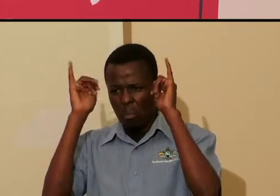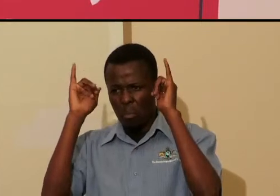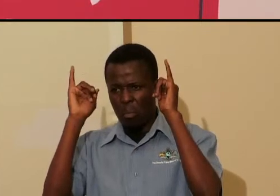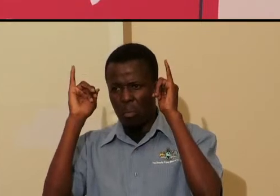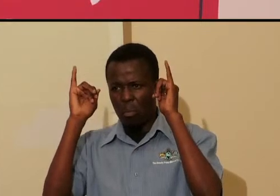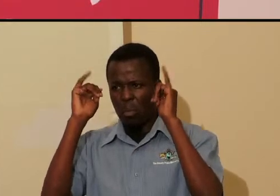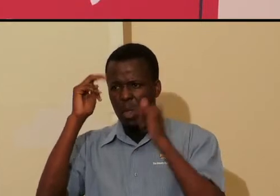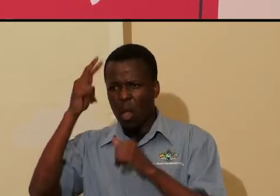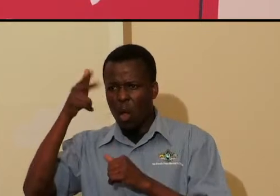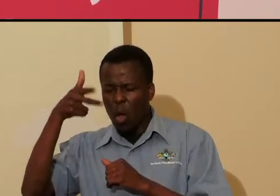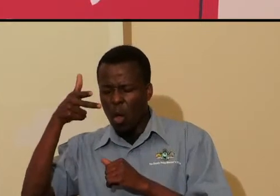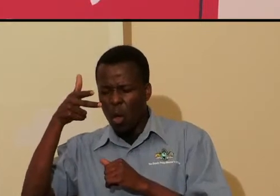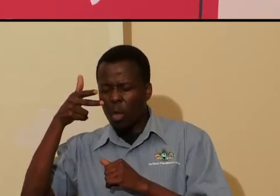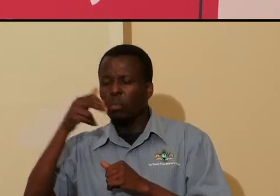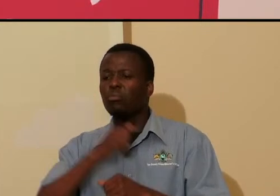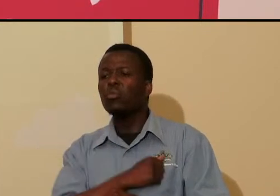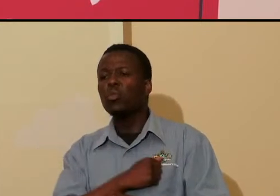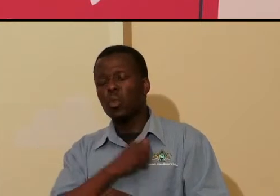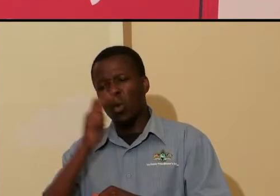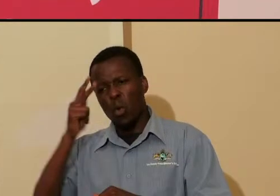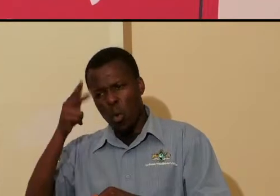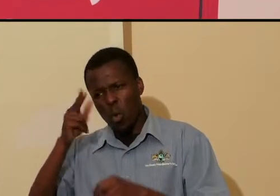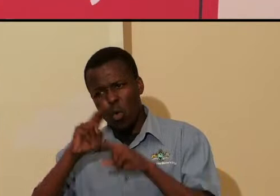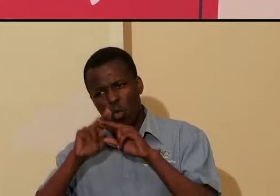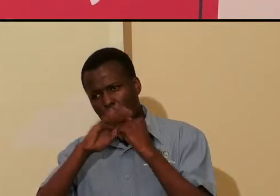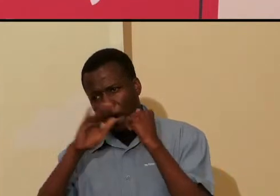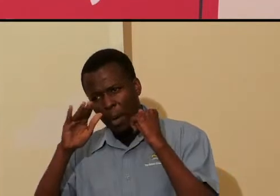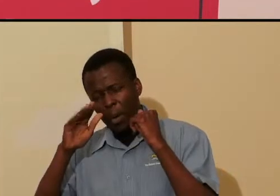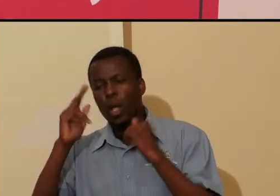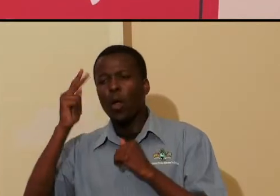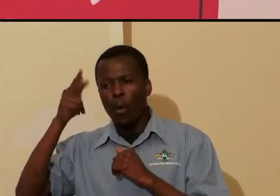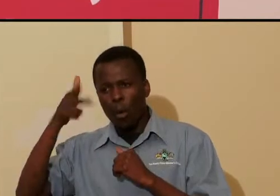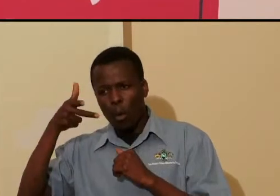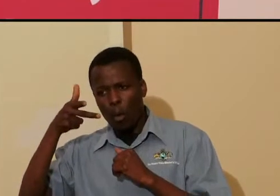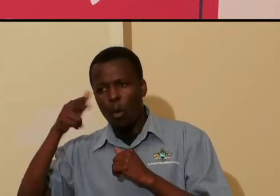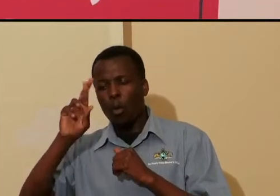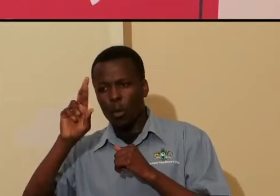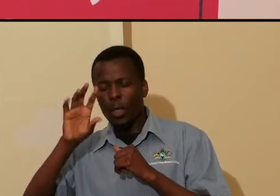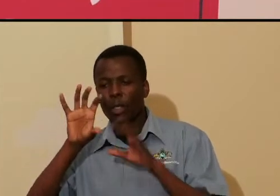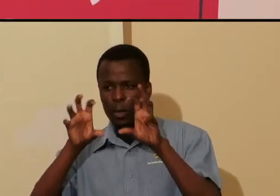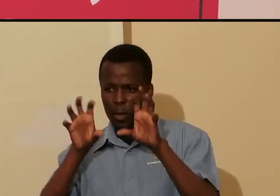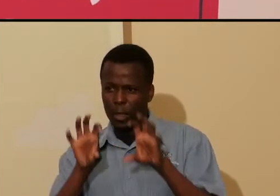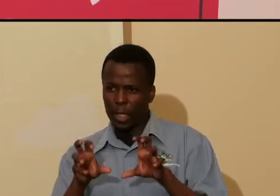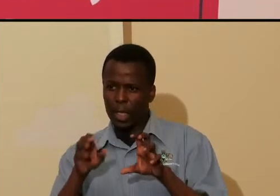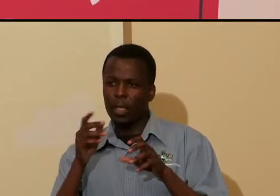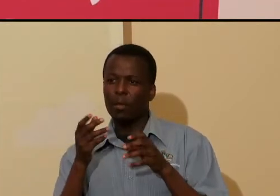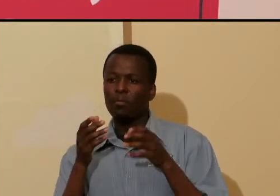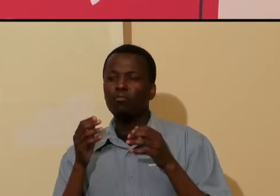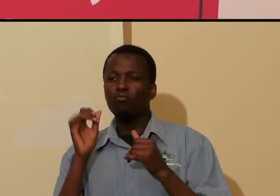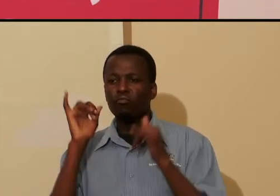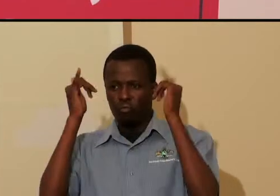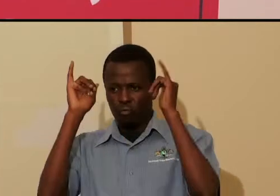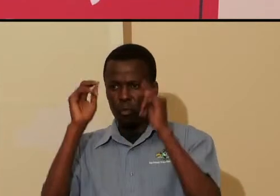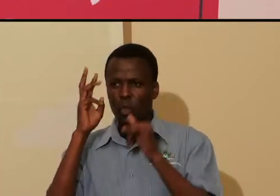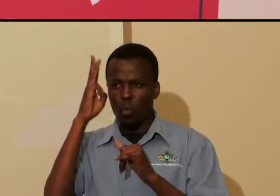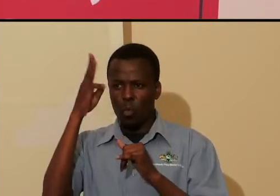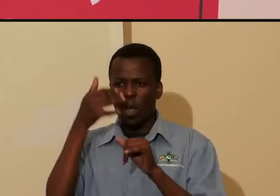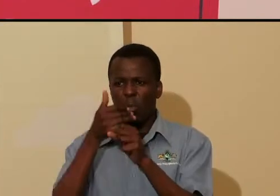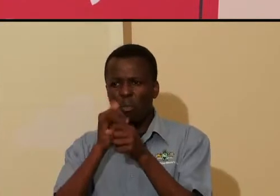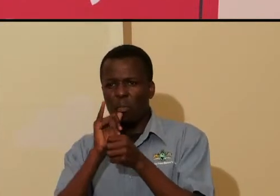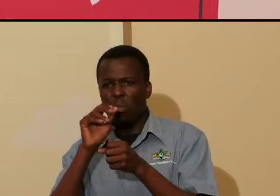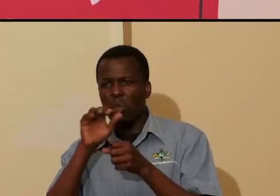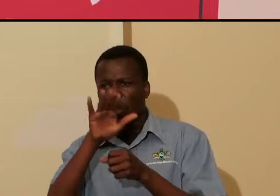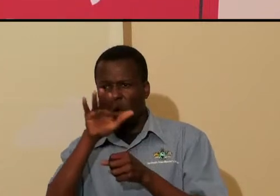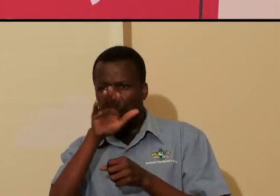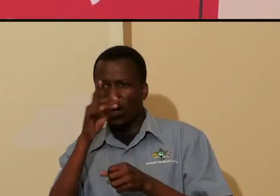been, for the commemorations, we have been in the different Tinkundla in the other, regions. So, but for the main day,